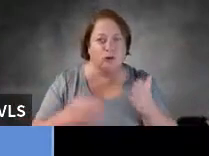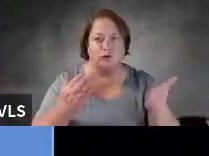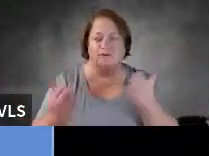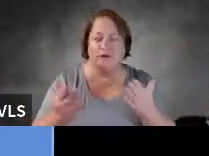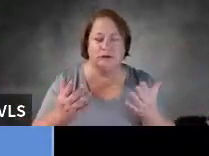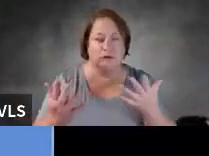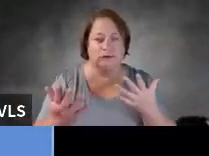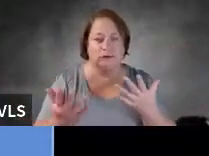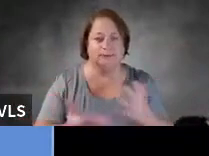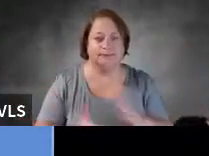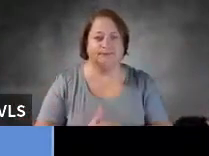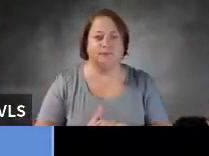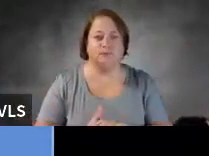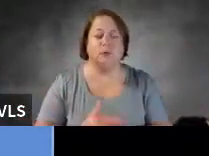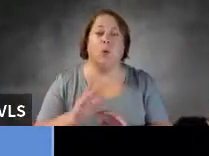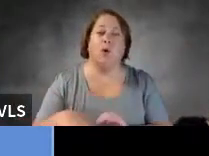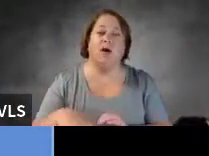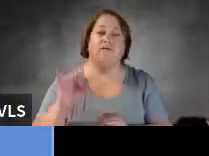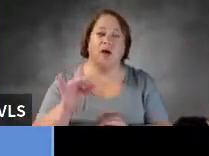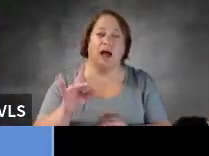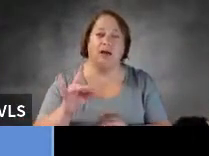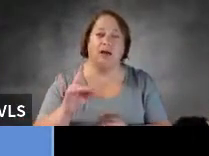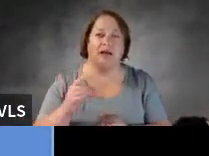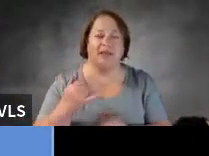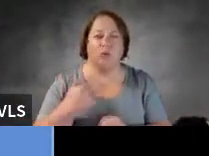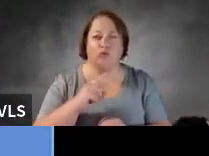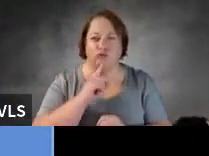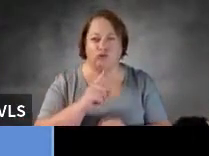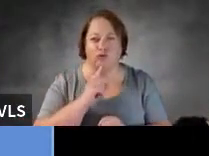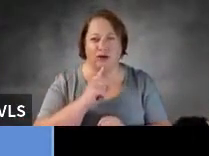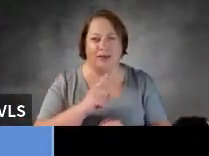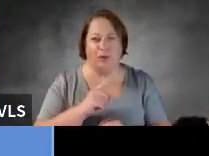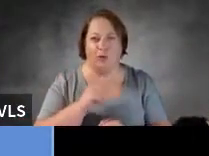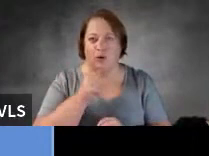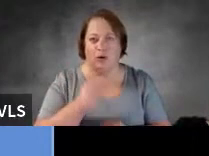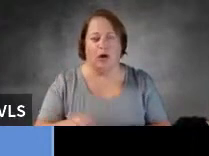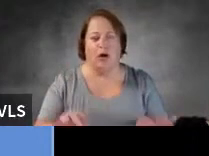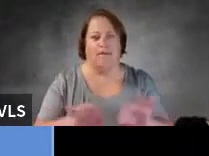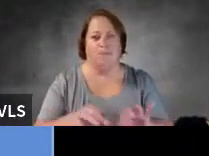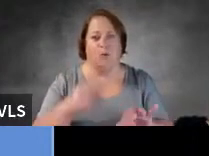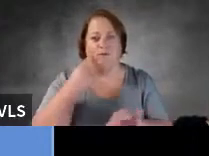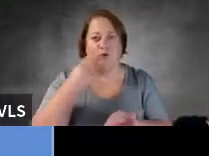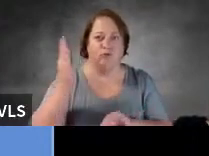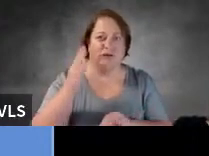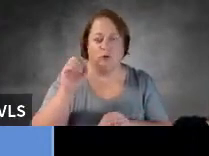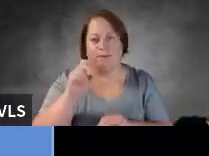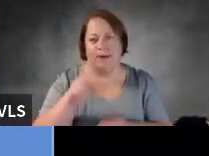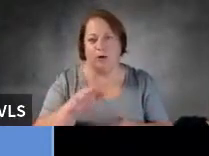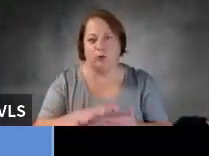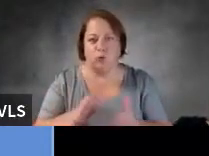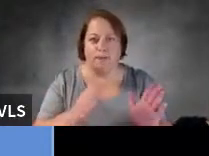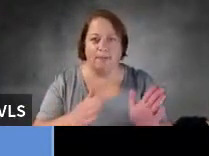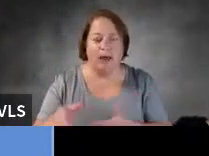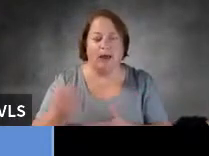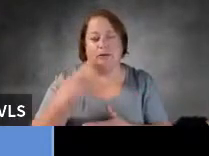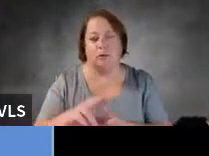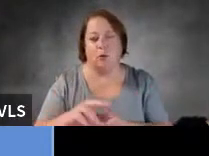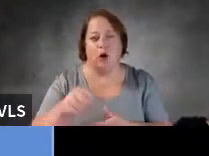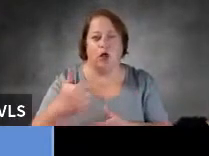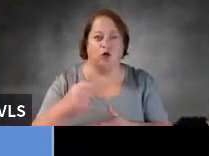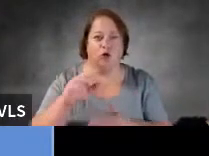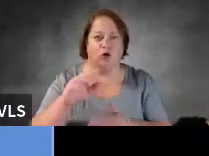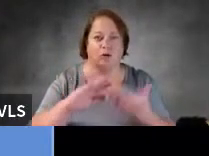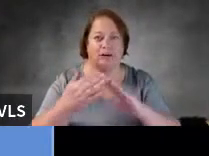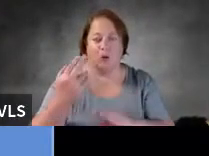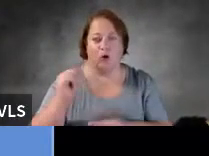is. We find that we're a footnote in a lot of presentations about back to school plans or other town